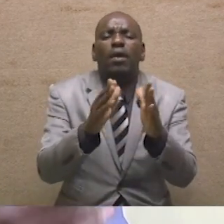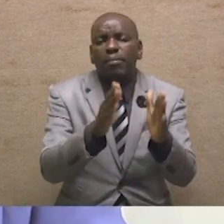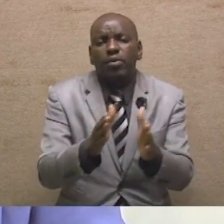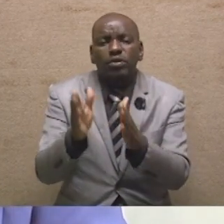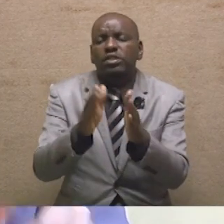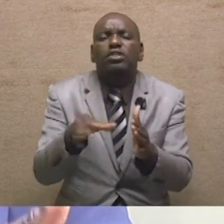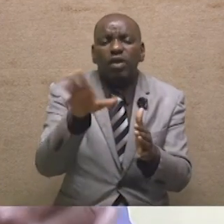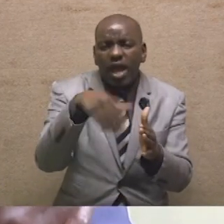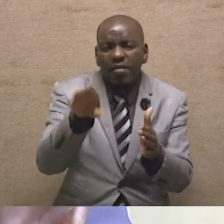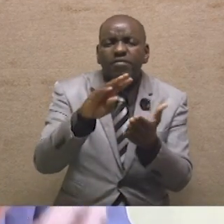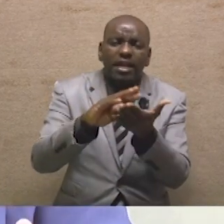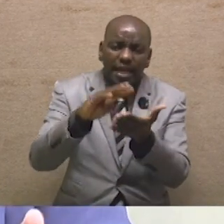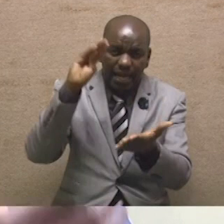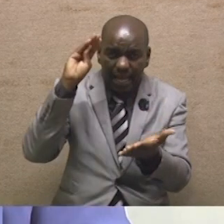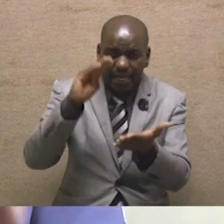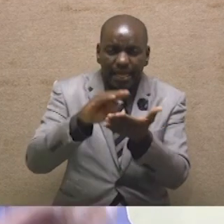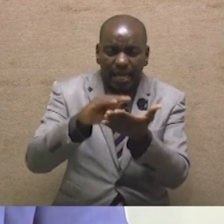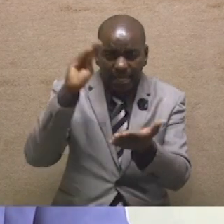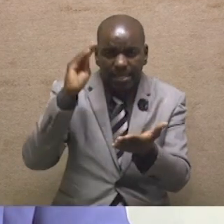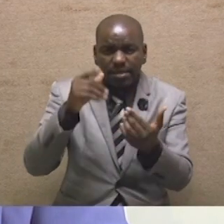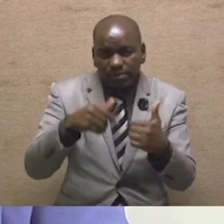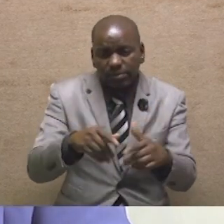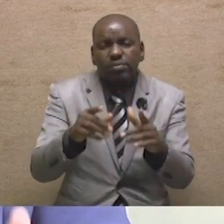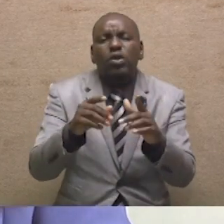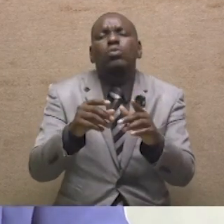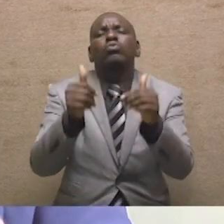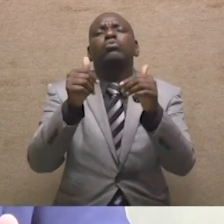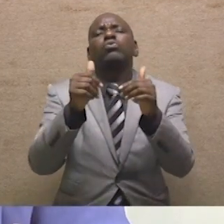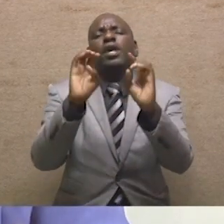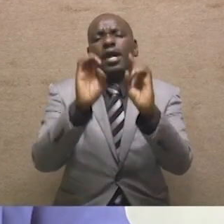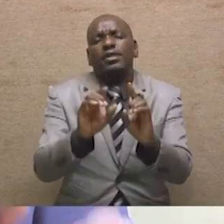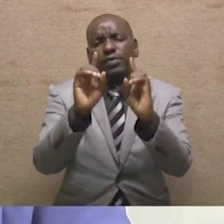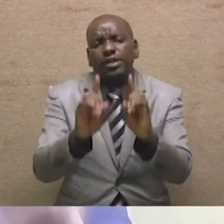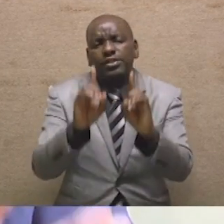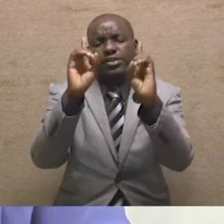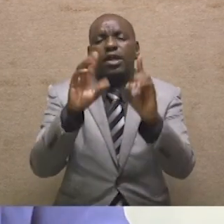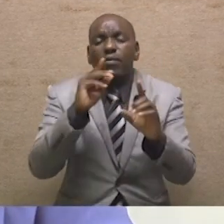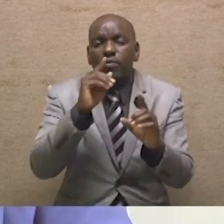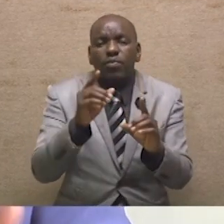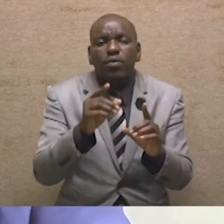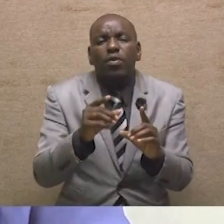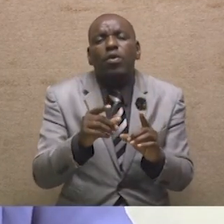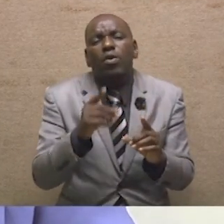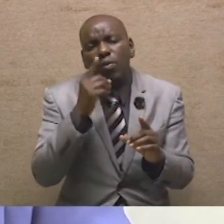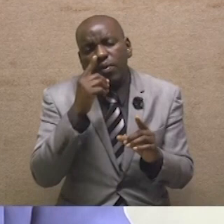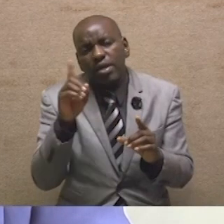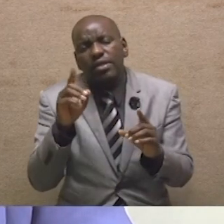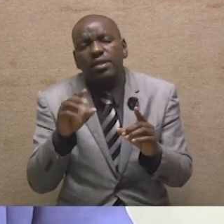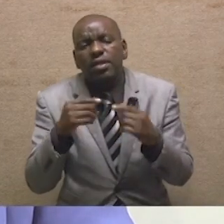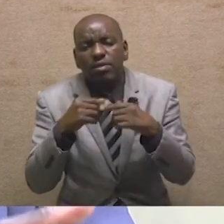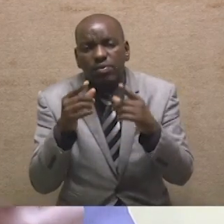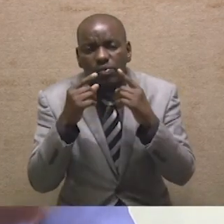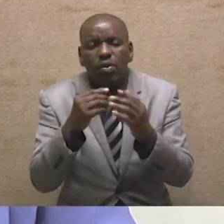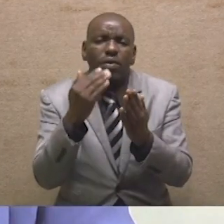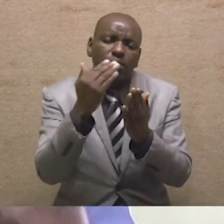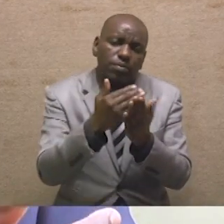but to facilitate a process where every child gets access to quality education. And